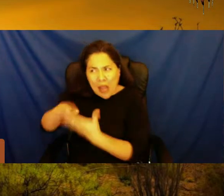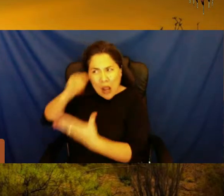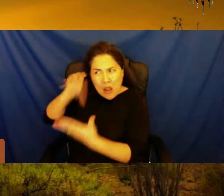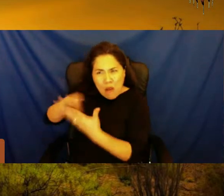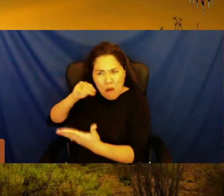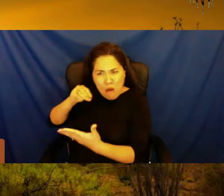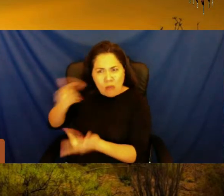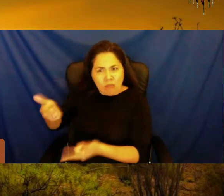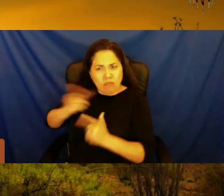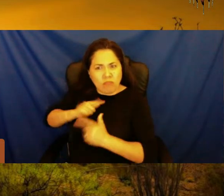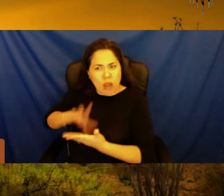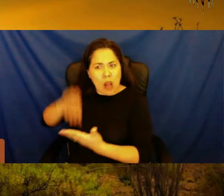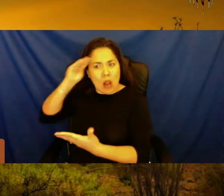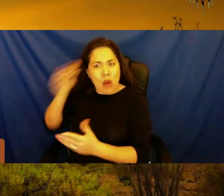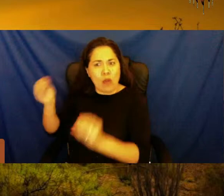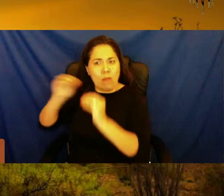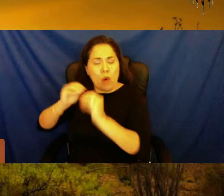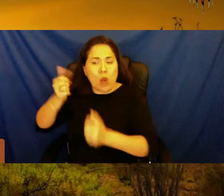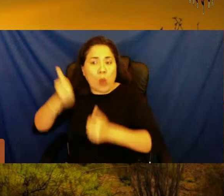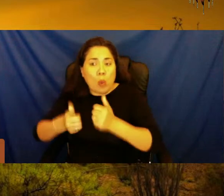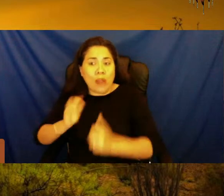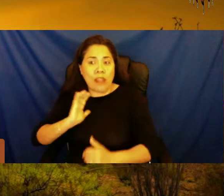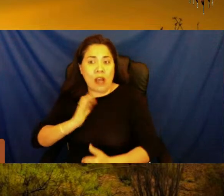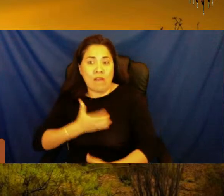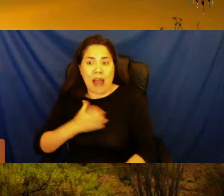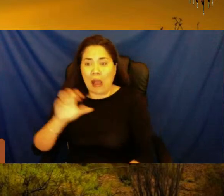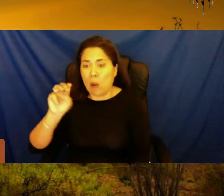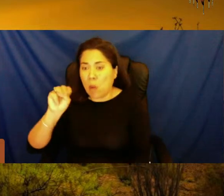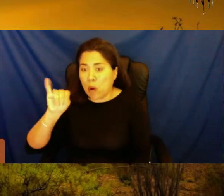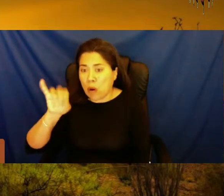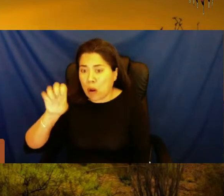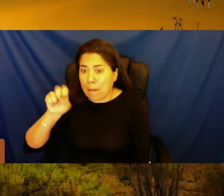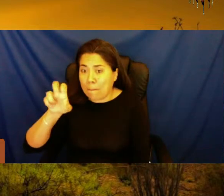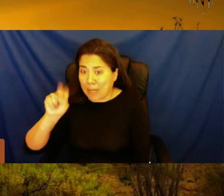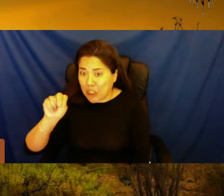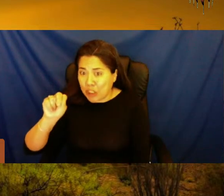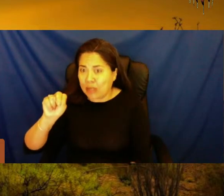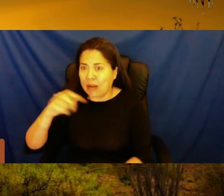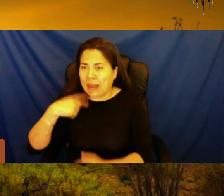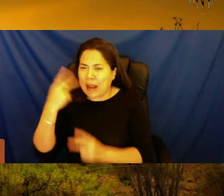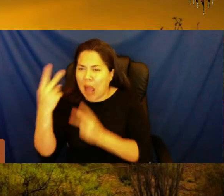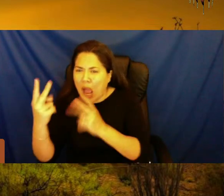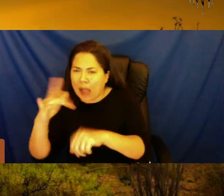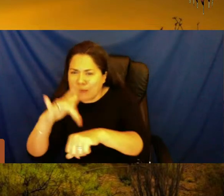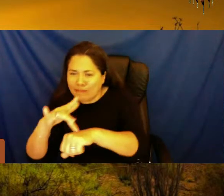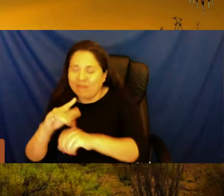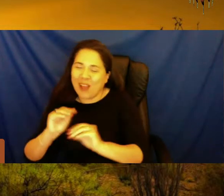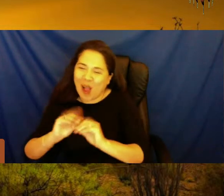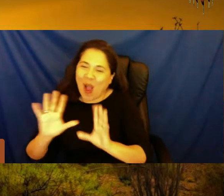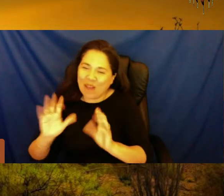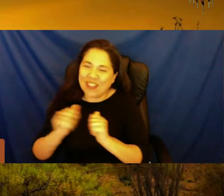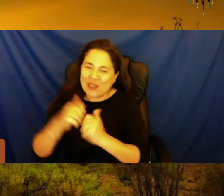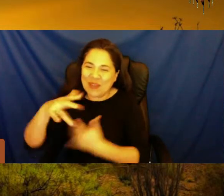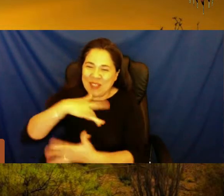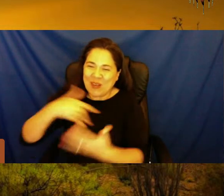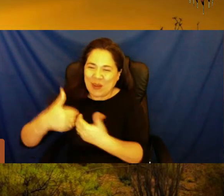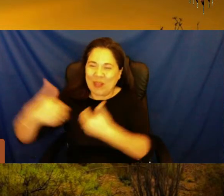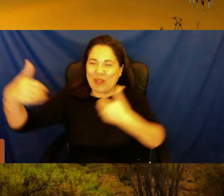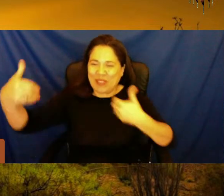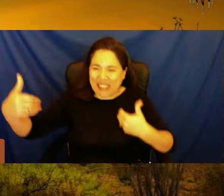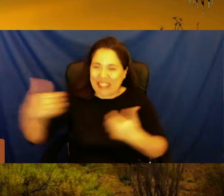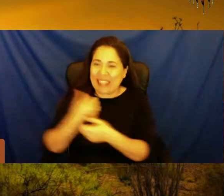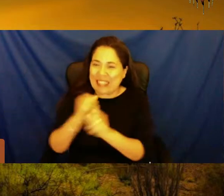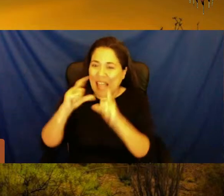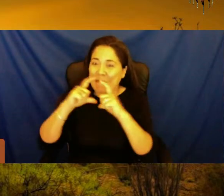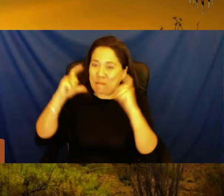know, which of the missions might you be able to visit in a, of course, safe and socially distanced way? And what else could